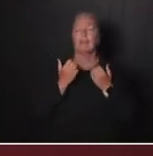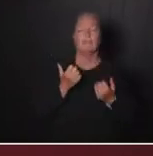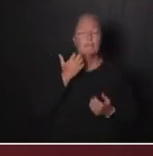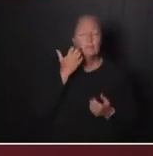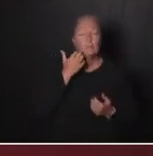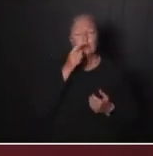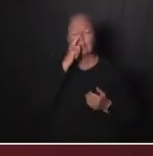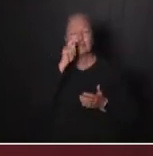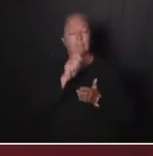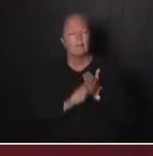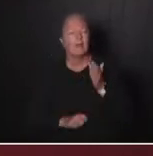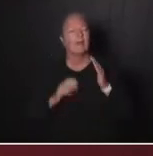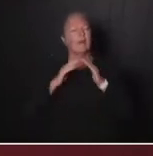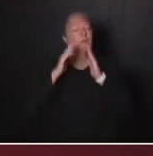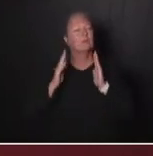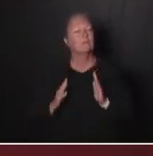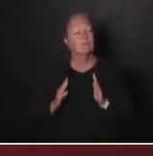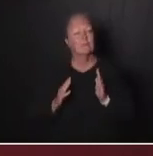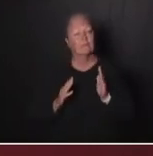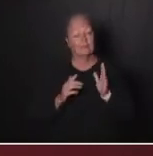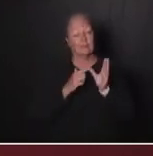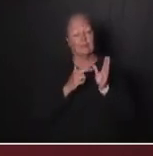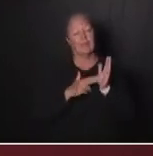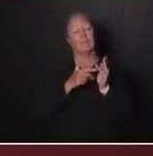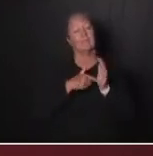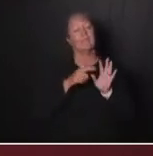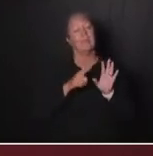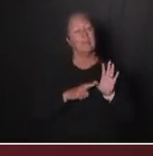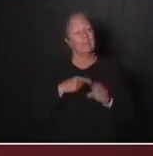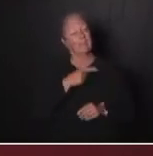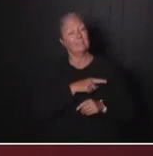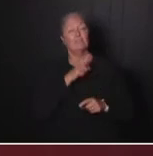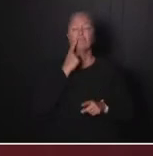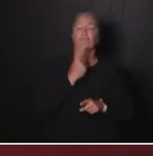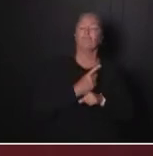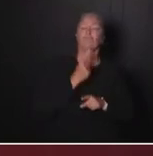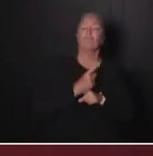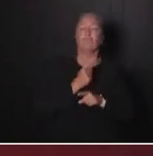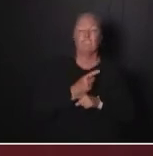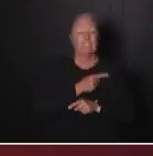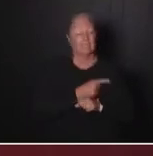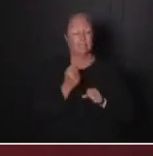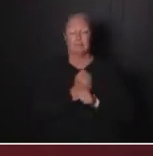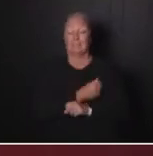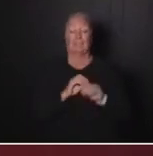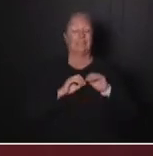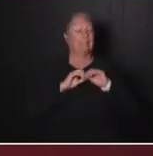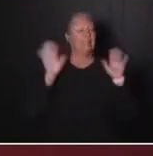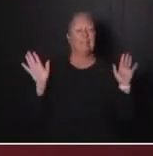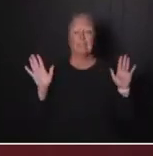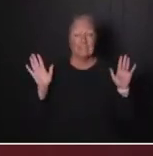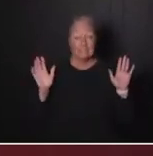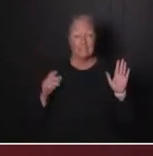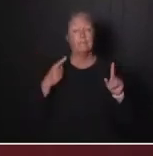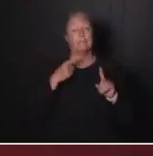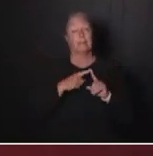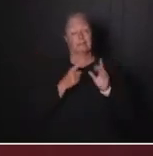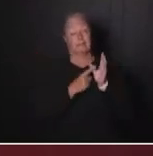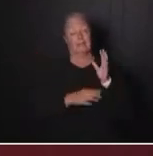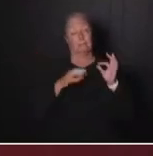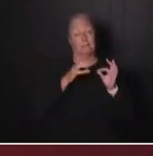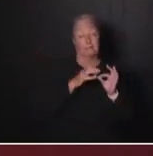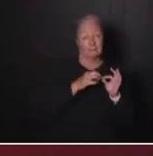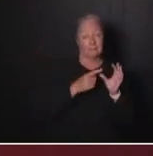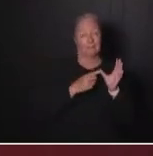house. You know, Anthony made it really clear that that's what his leadership's going to be about. That's what an Albanese Labor government would be